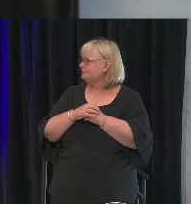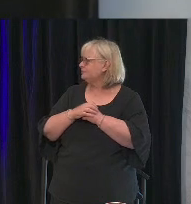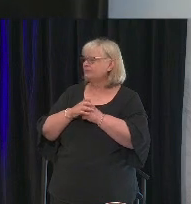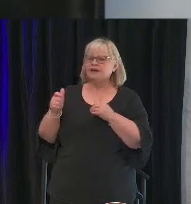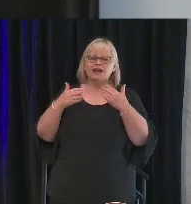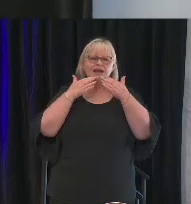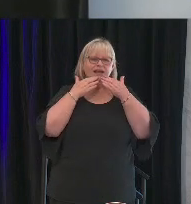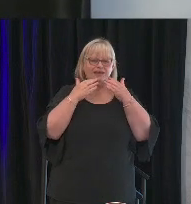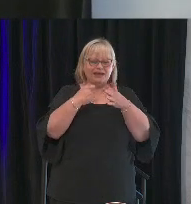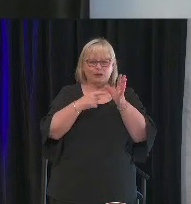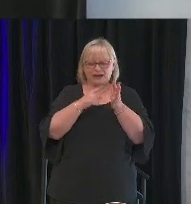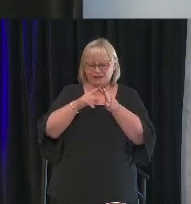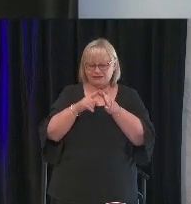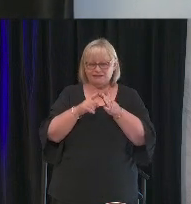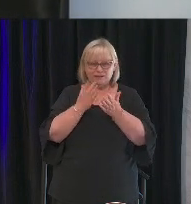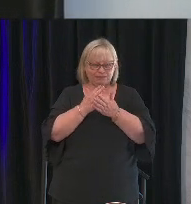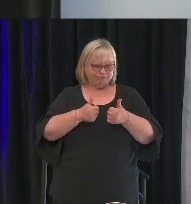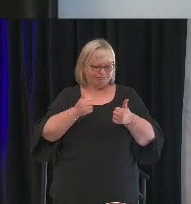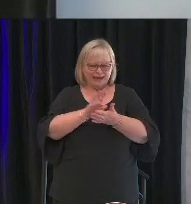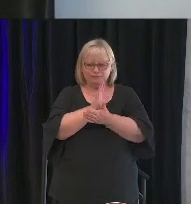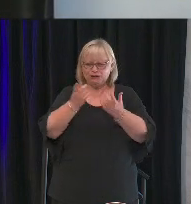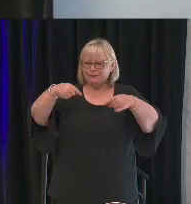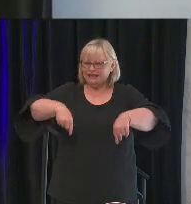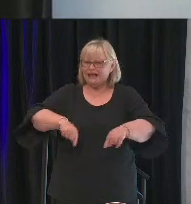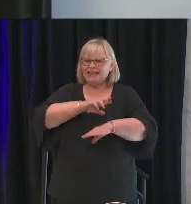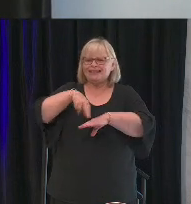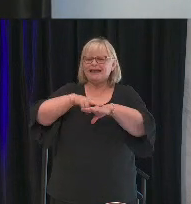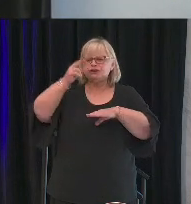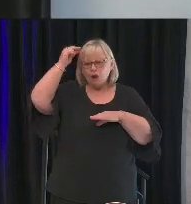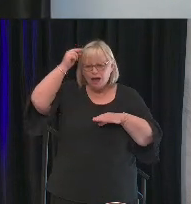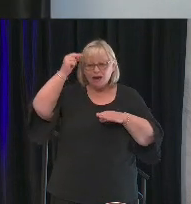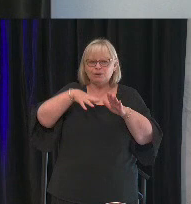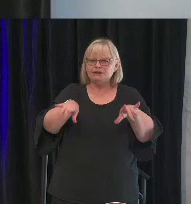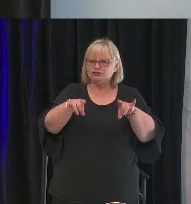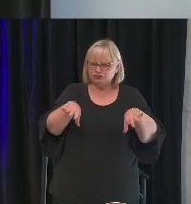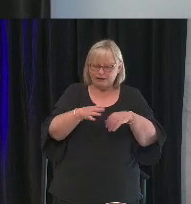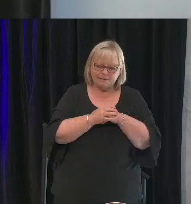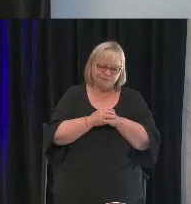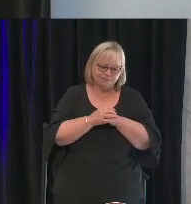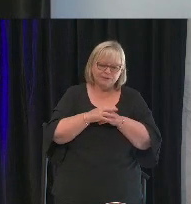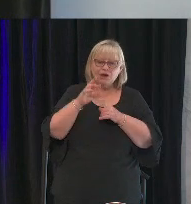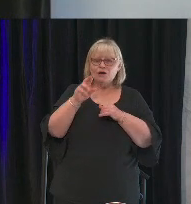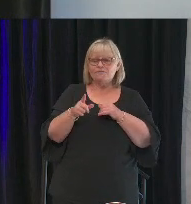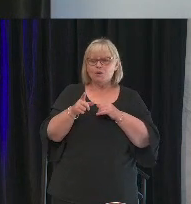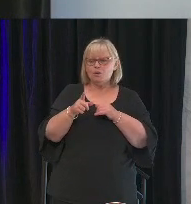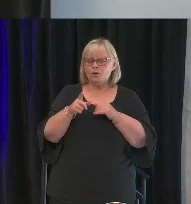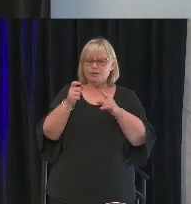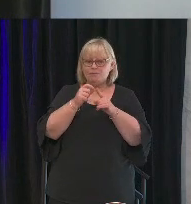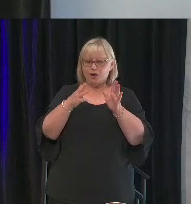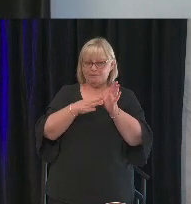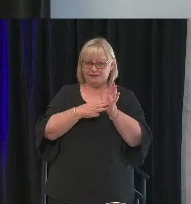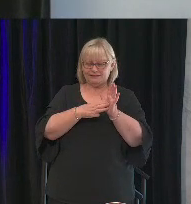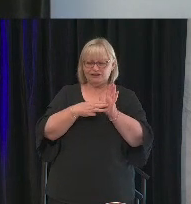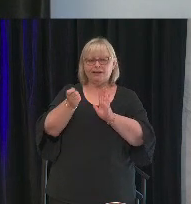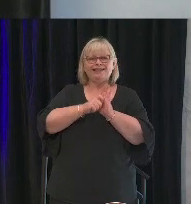Well, thank you very much, Kate. It is great to be here at the National Library of Australia for the Prime Minister's